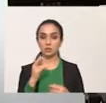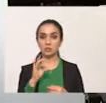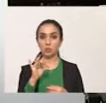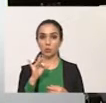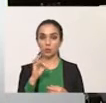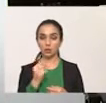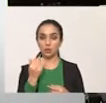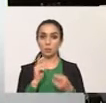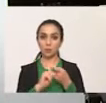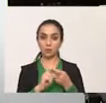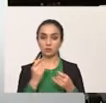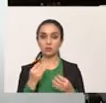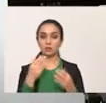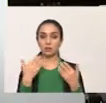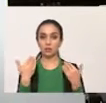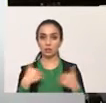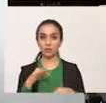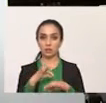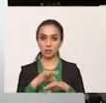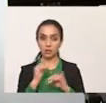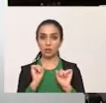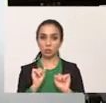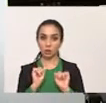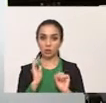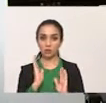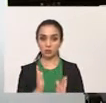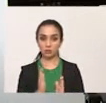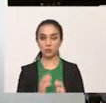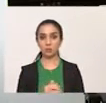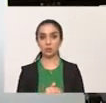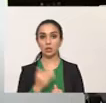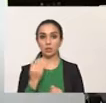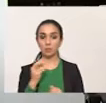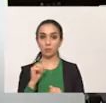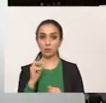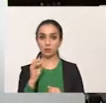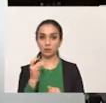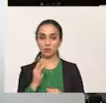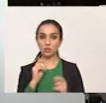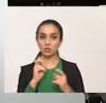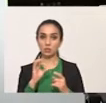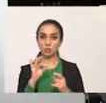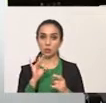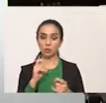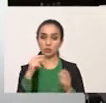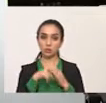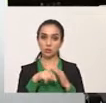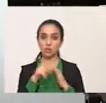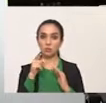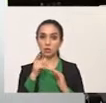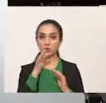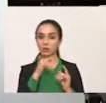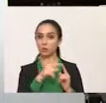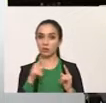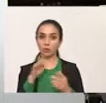spora bakteriya tanasini himoya qilib turadi. Bakteriya spora ichida ming yillar